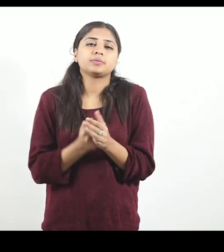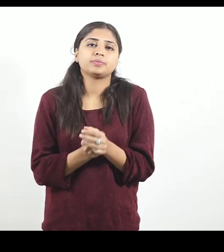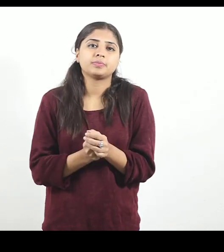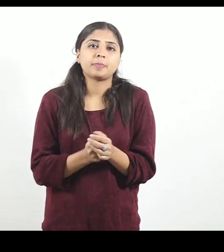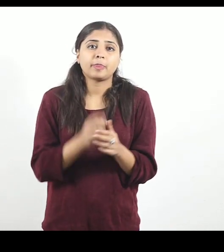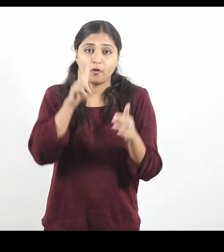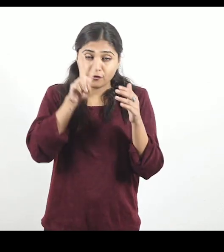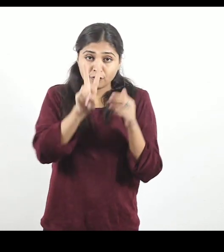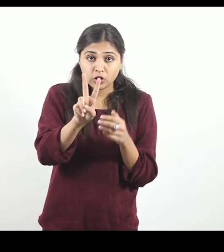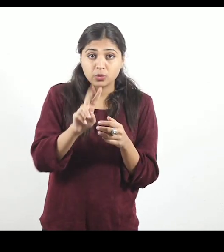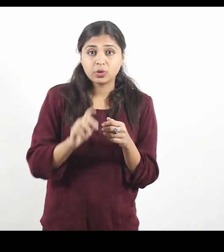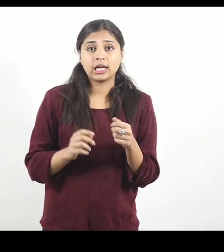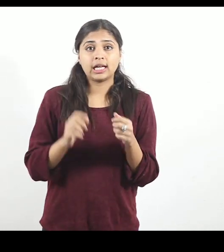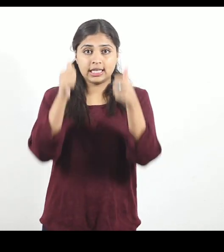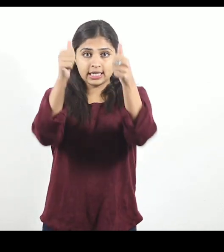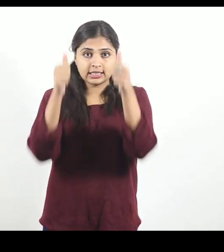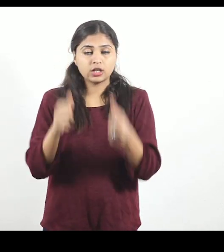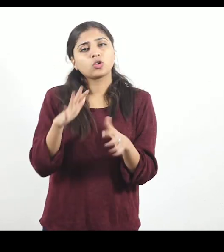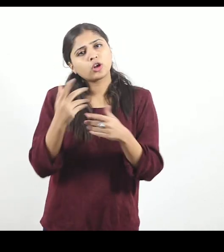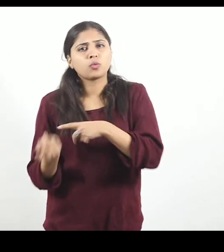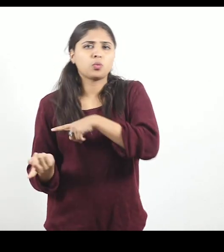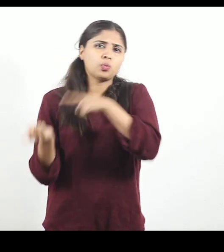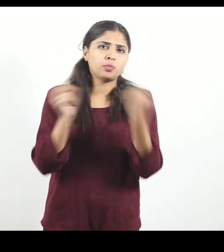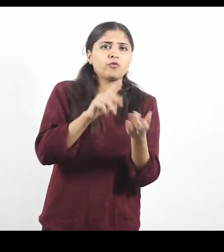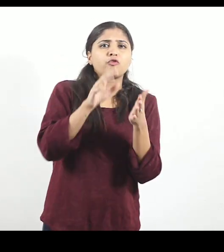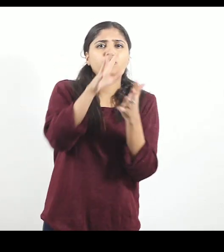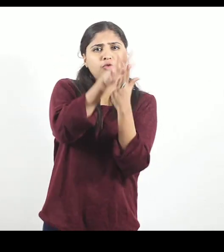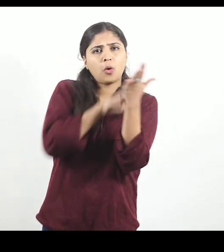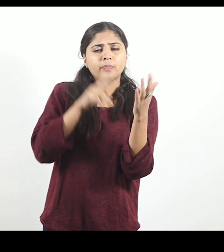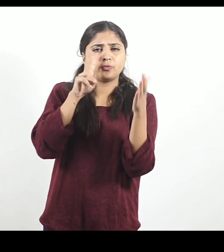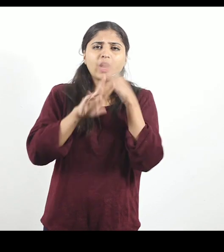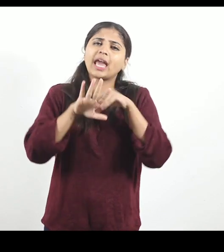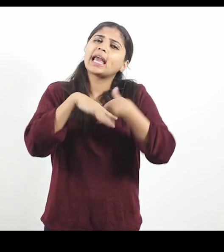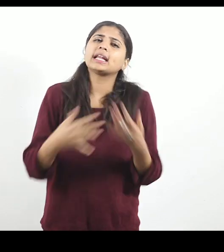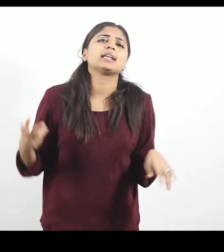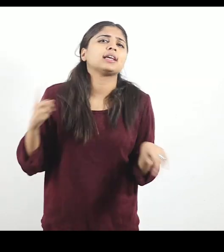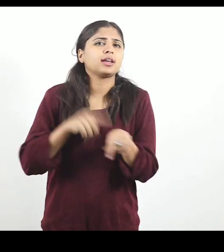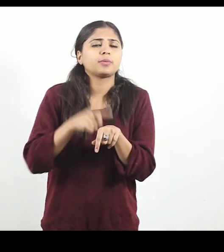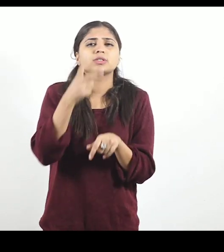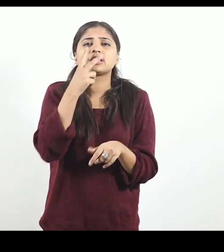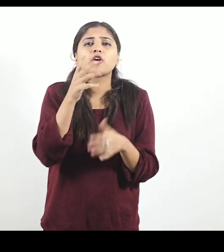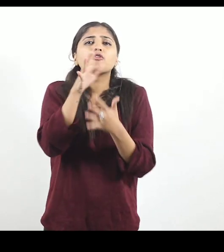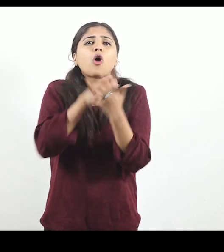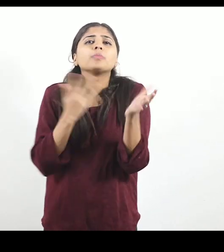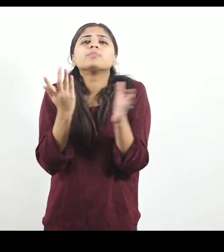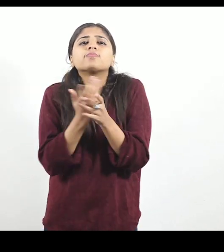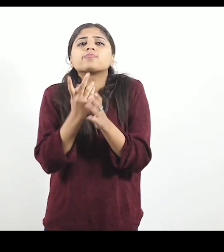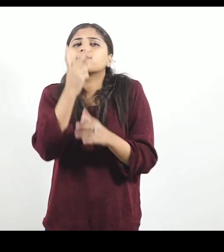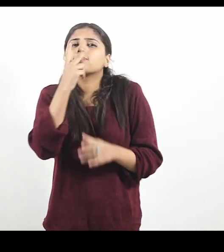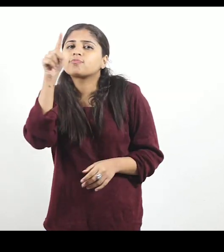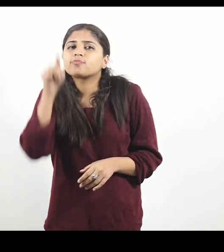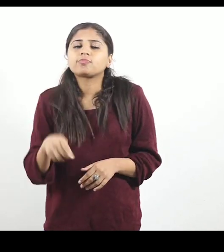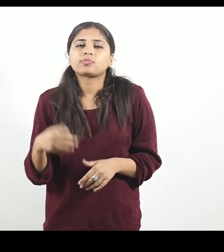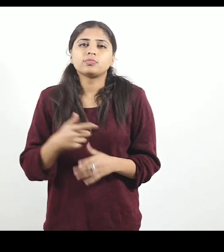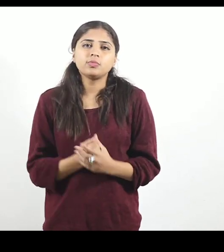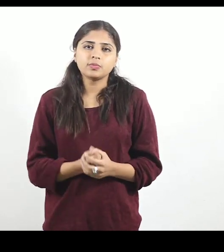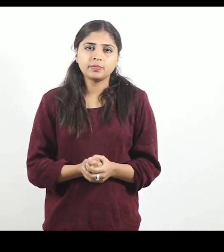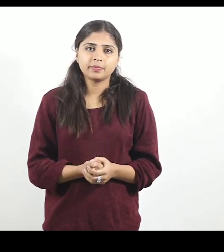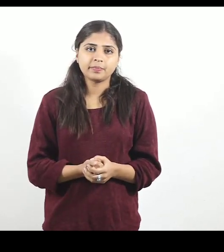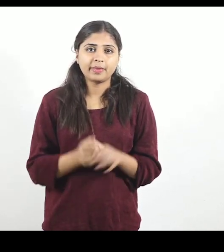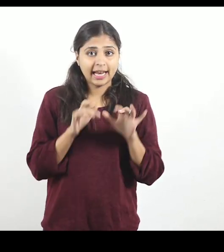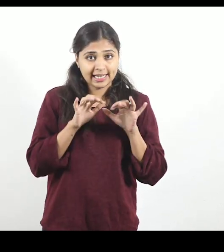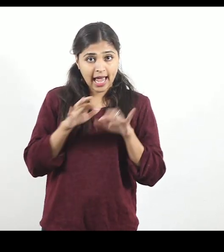Viewing the result. You can always switch back to the form view at any time to see what your form looks like. Typing